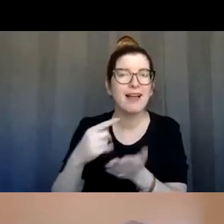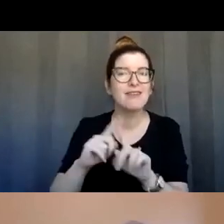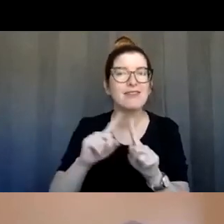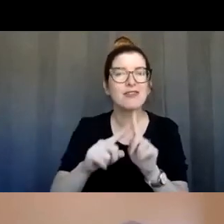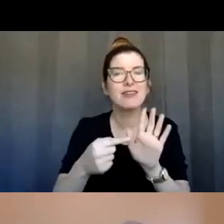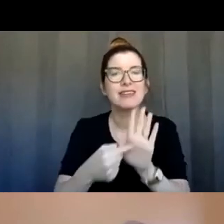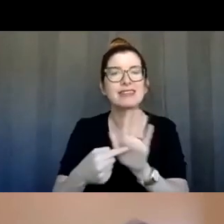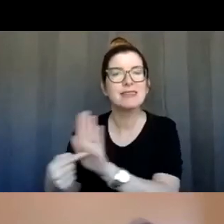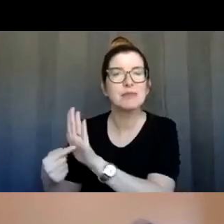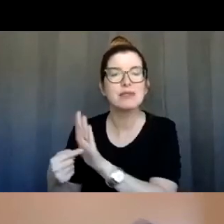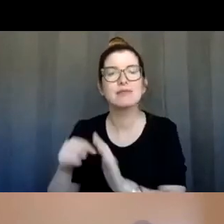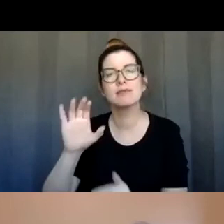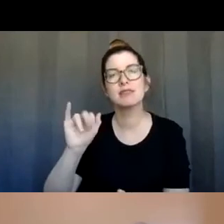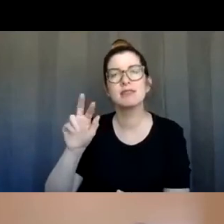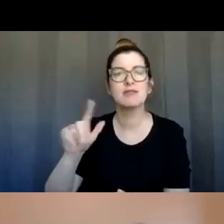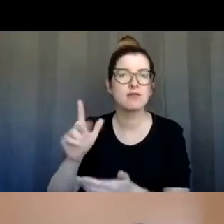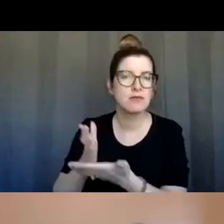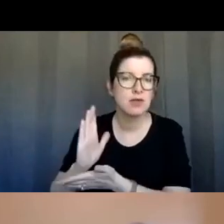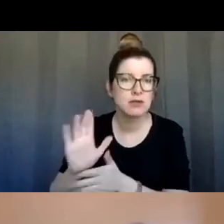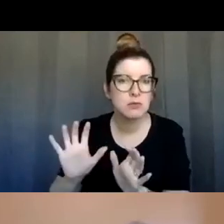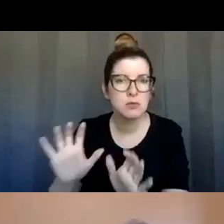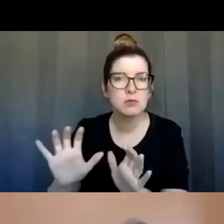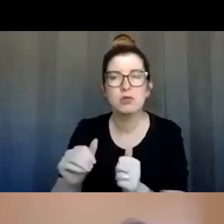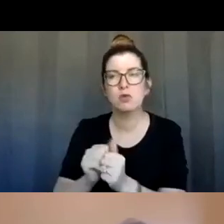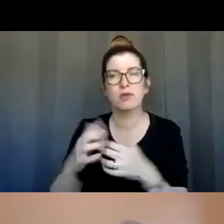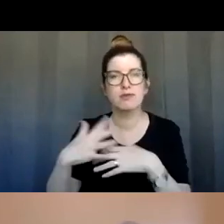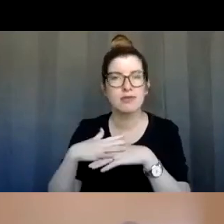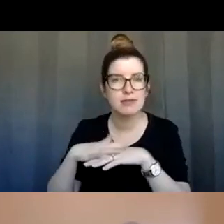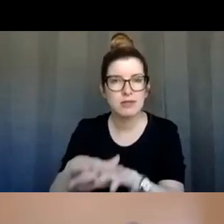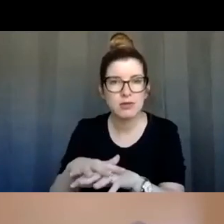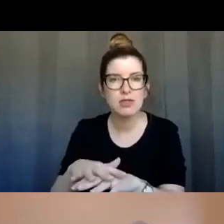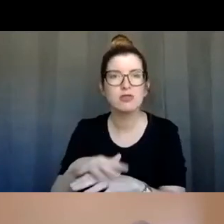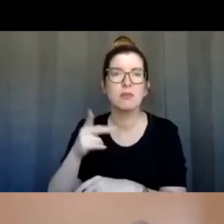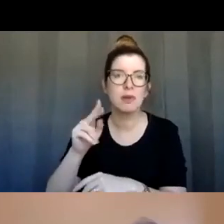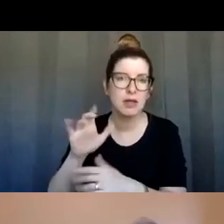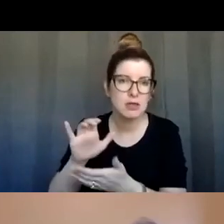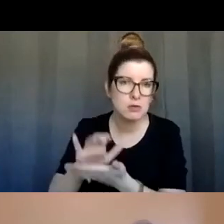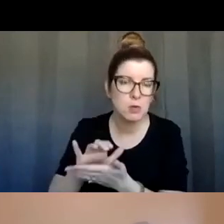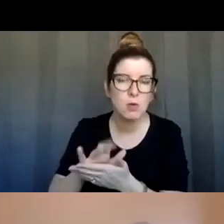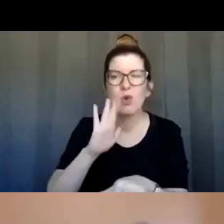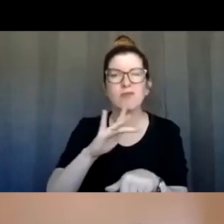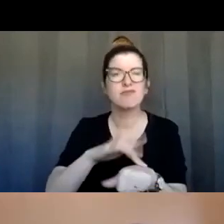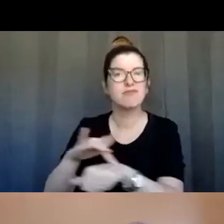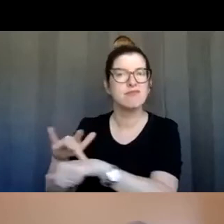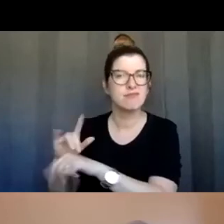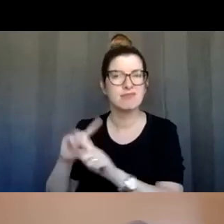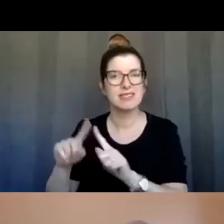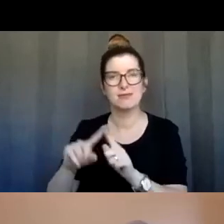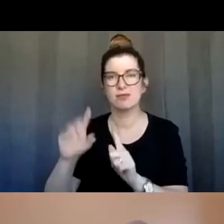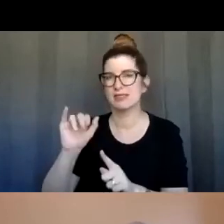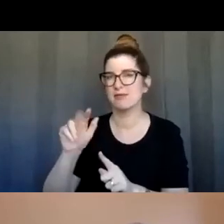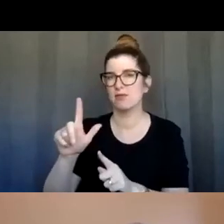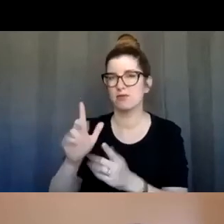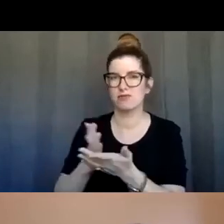in the civil rights movement, with the desegregation of public schools, and we're going to touch on other civil rights